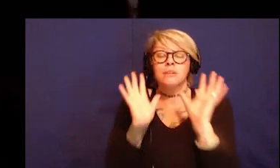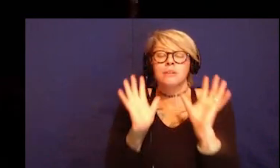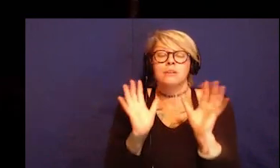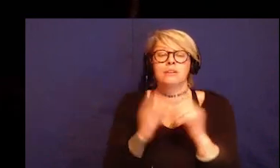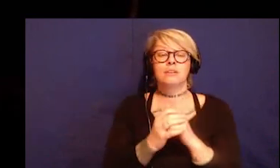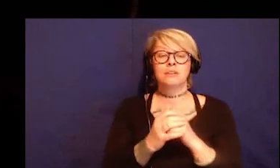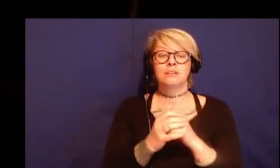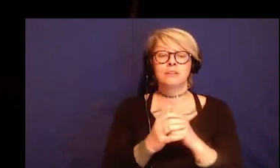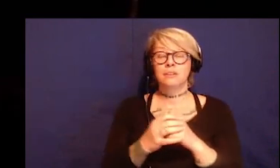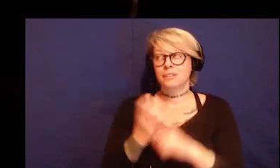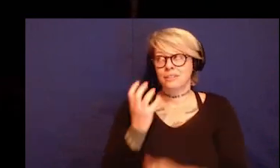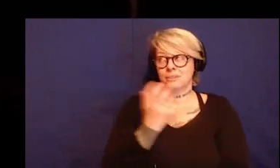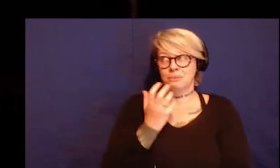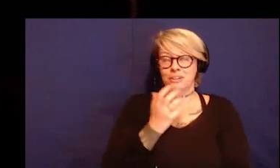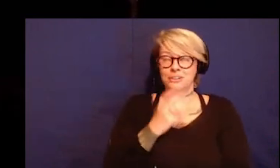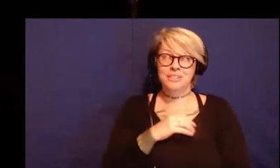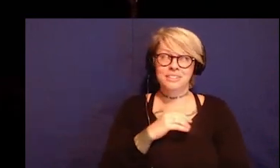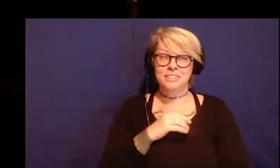Wow.